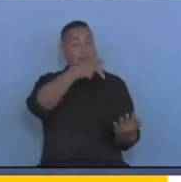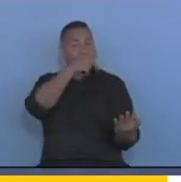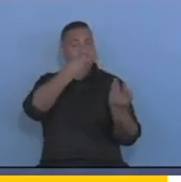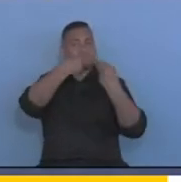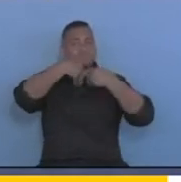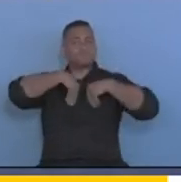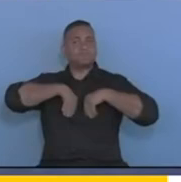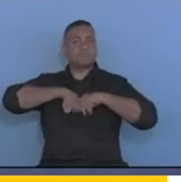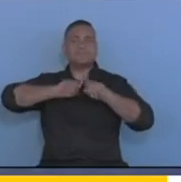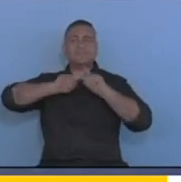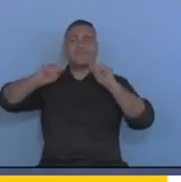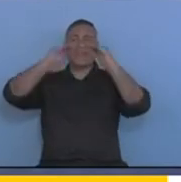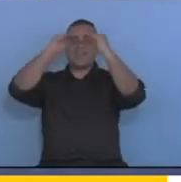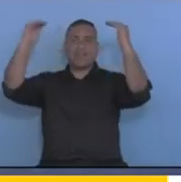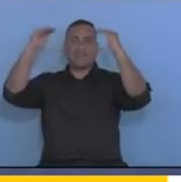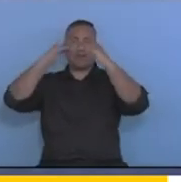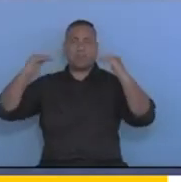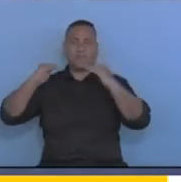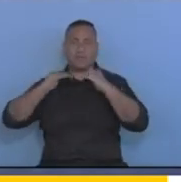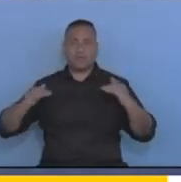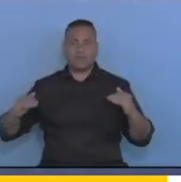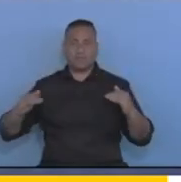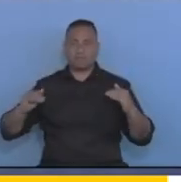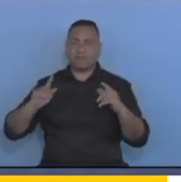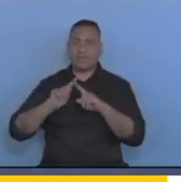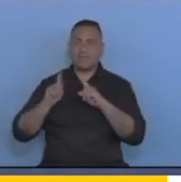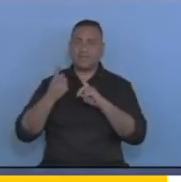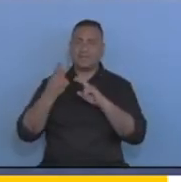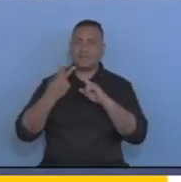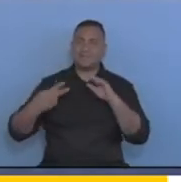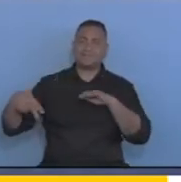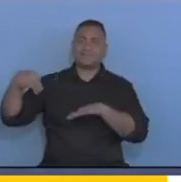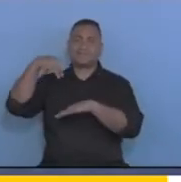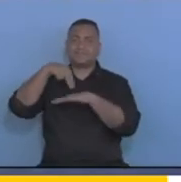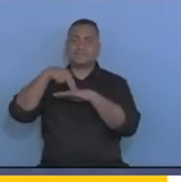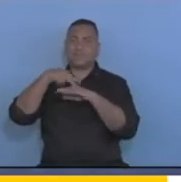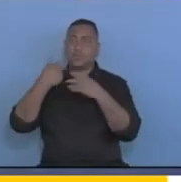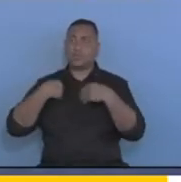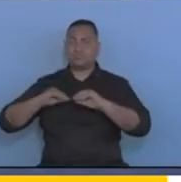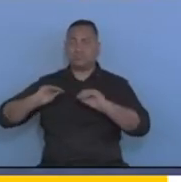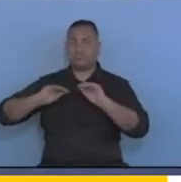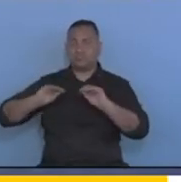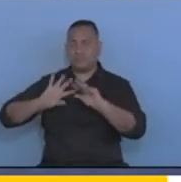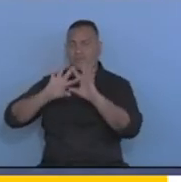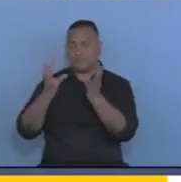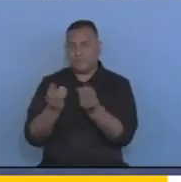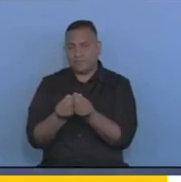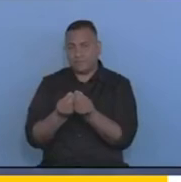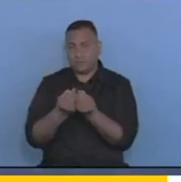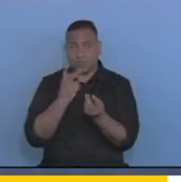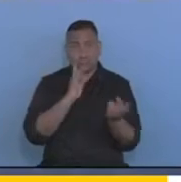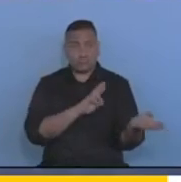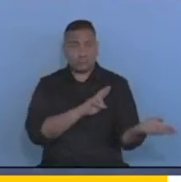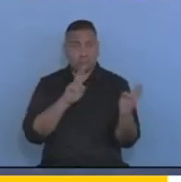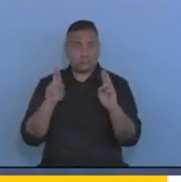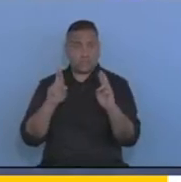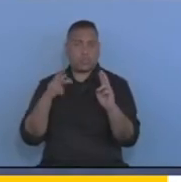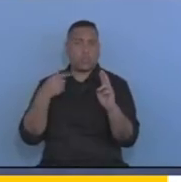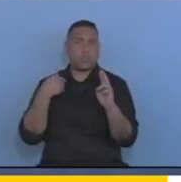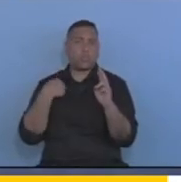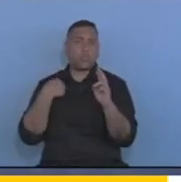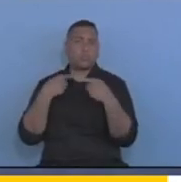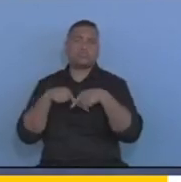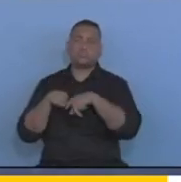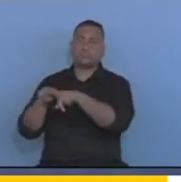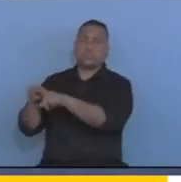and heights and things like that, so we teach them all of that. Once they are ready and they are trained, then they can then go further to do